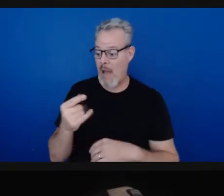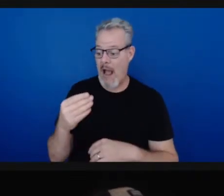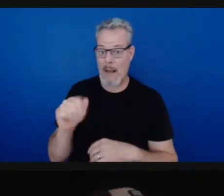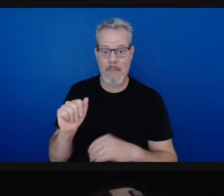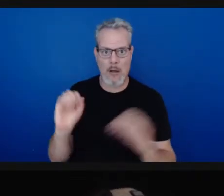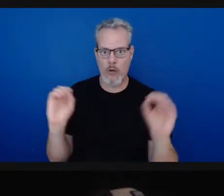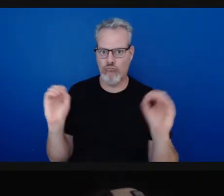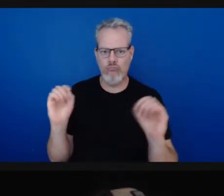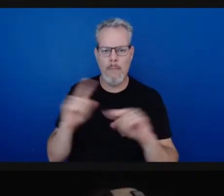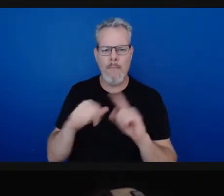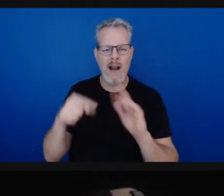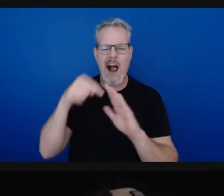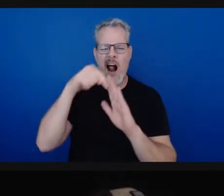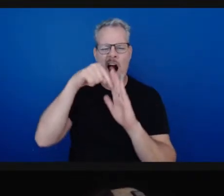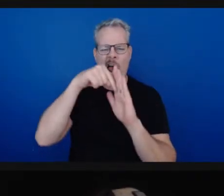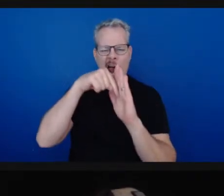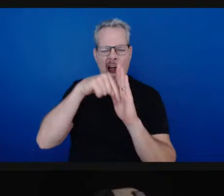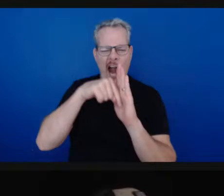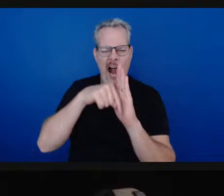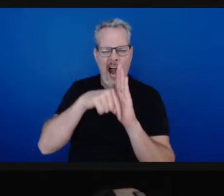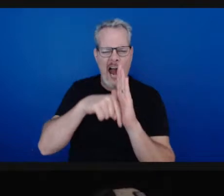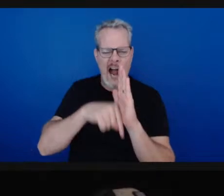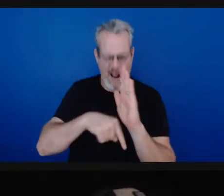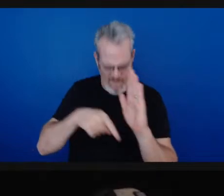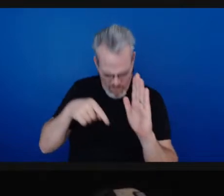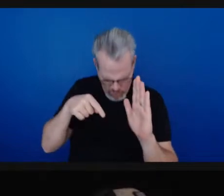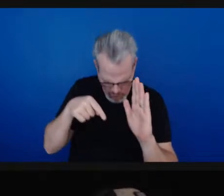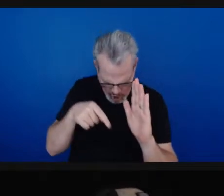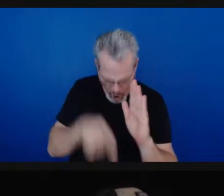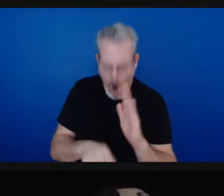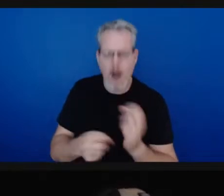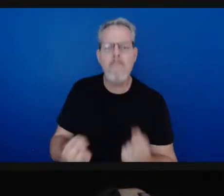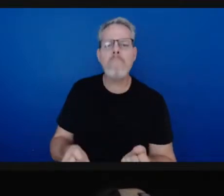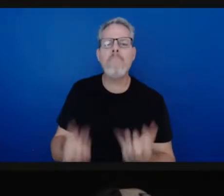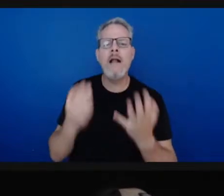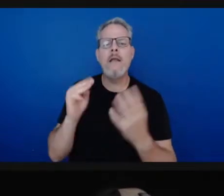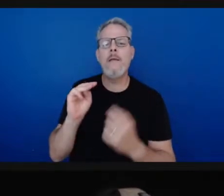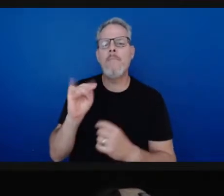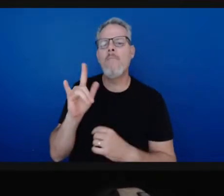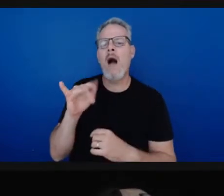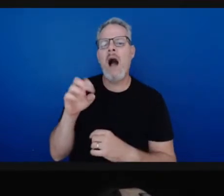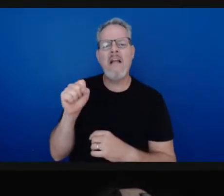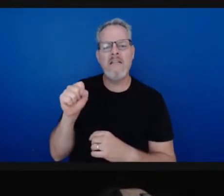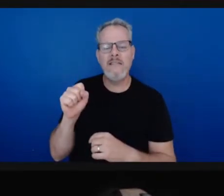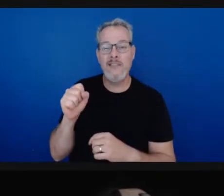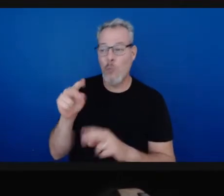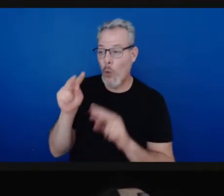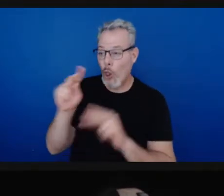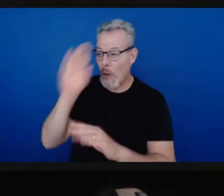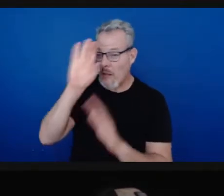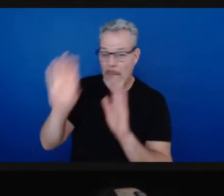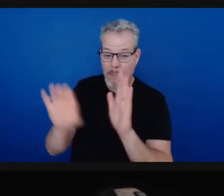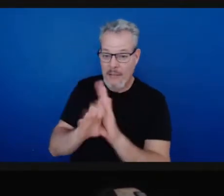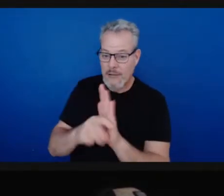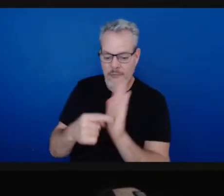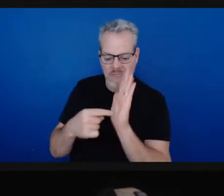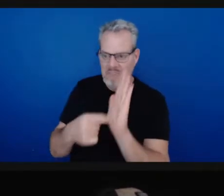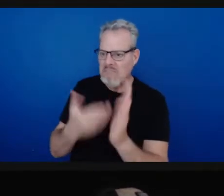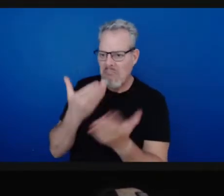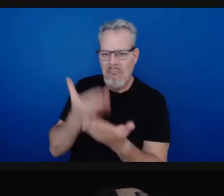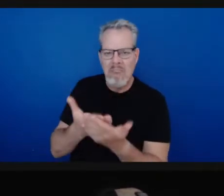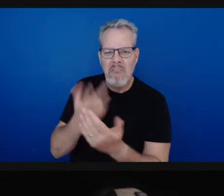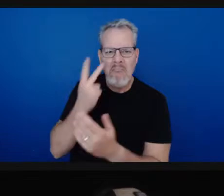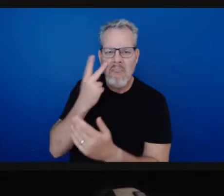many miles down roughly? Because we're looking at the earthquake graph. It doesn't exactly show where the lava is, but it's kind of an